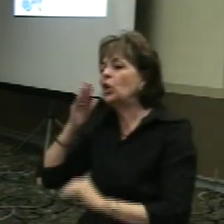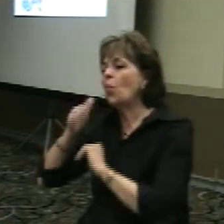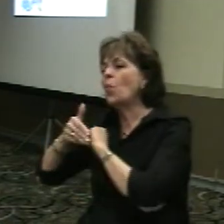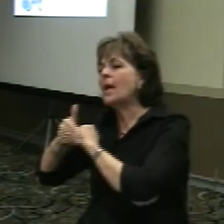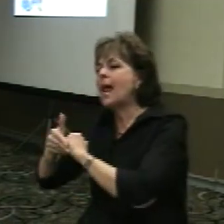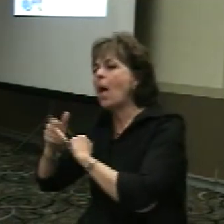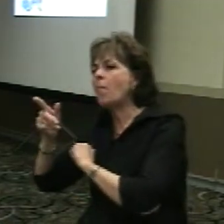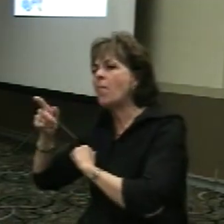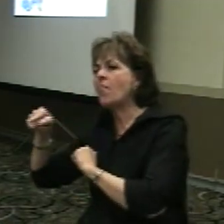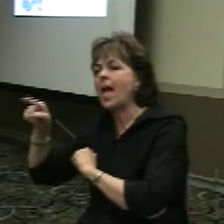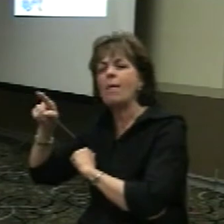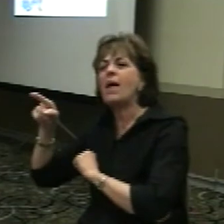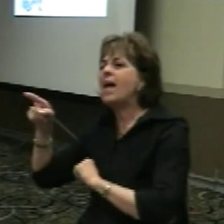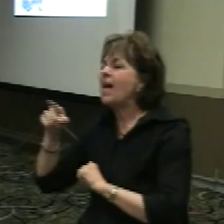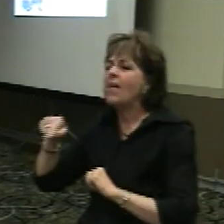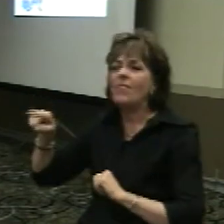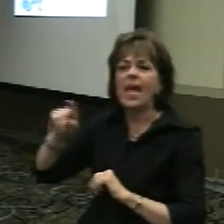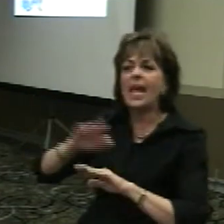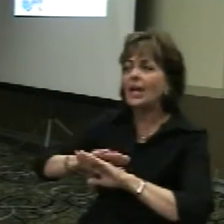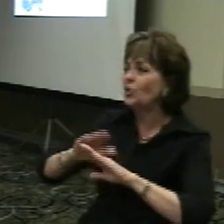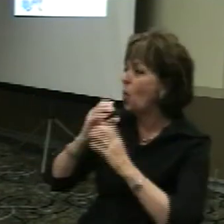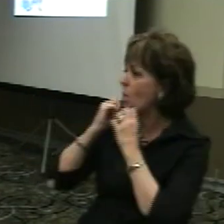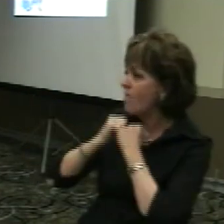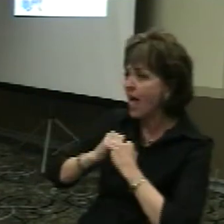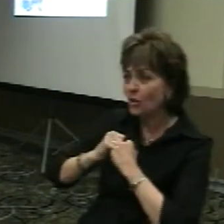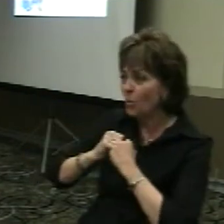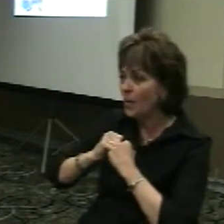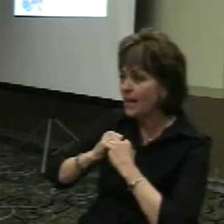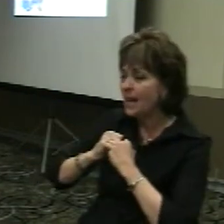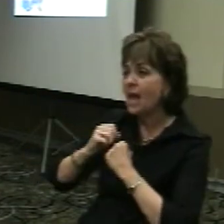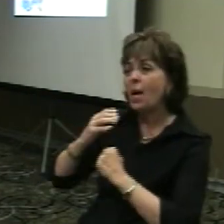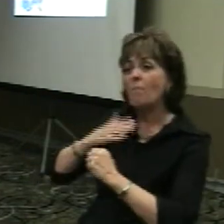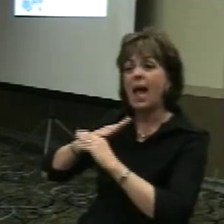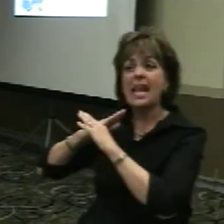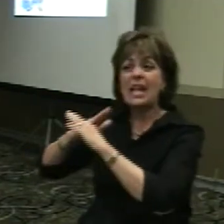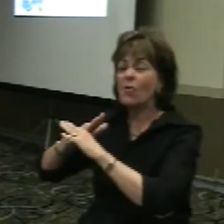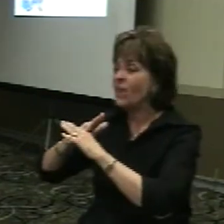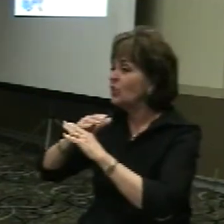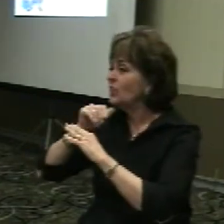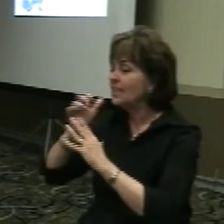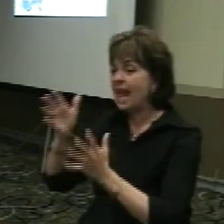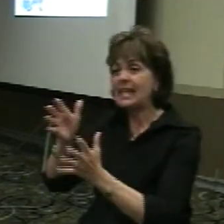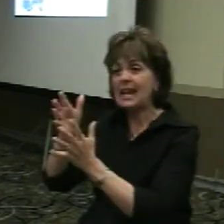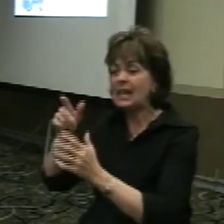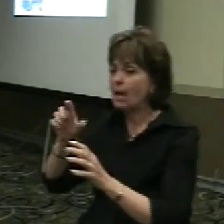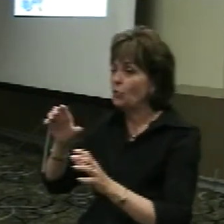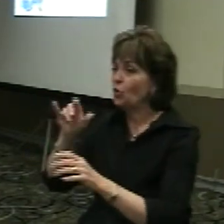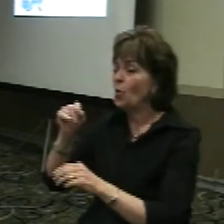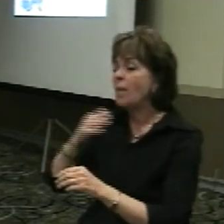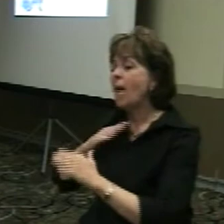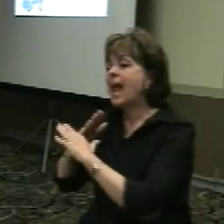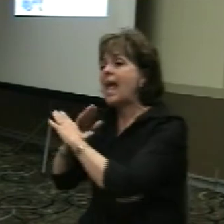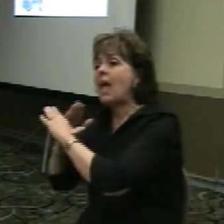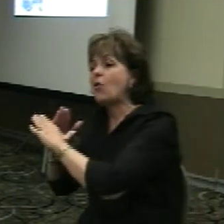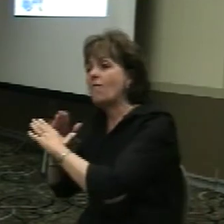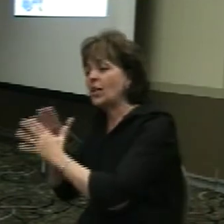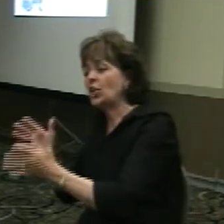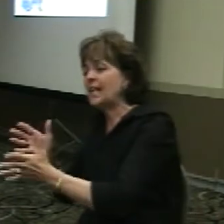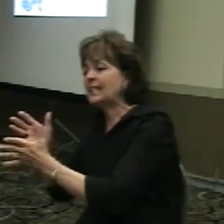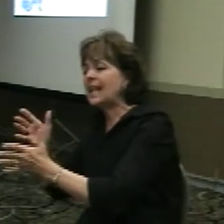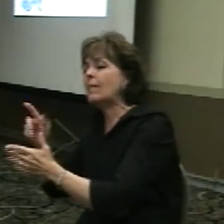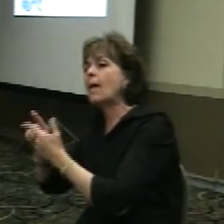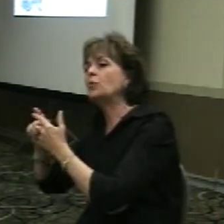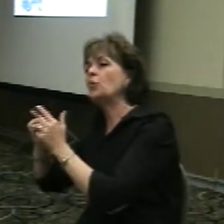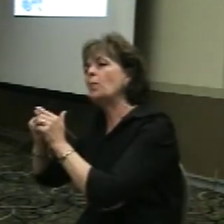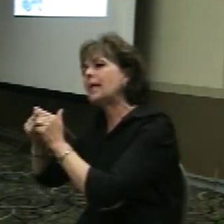them. They don't value that. So my intervention now isn't getting them to do this. My intervention is getting them to